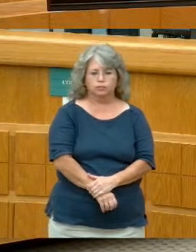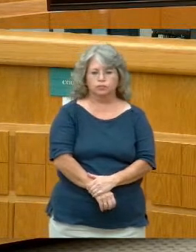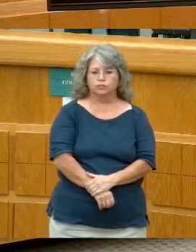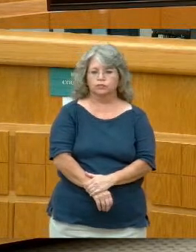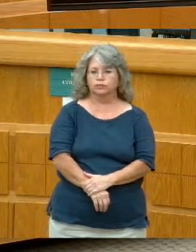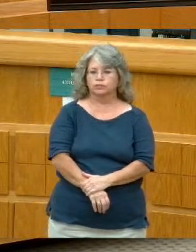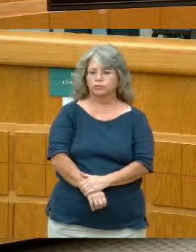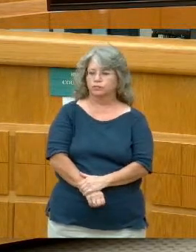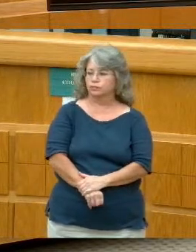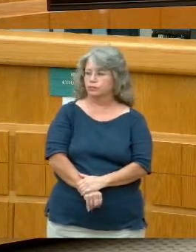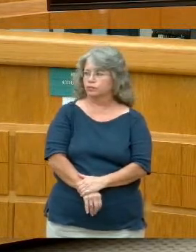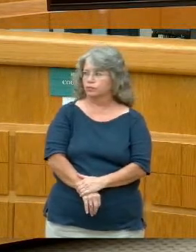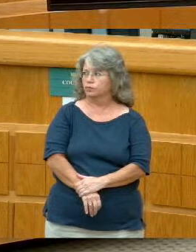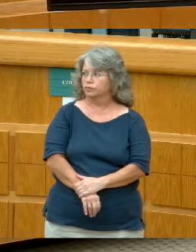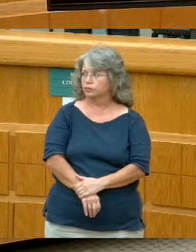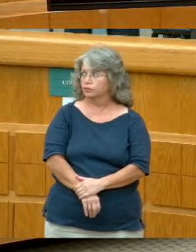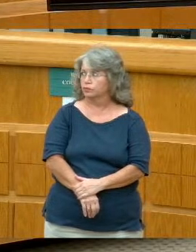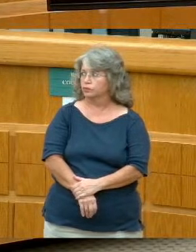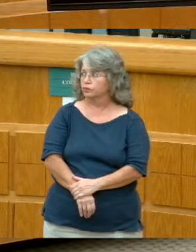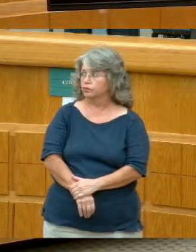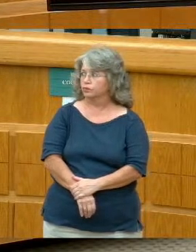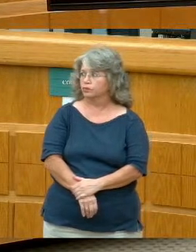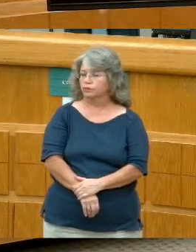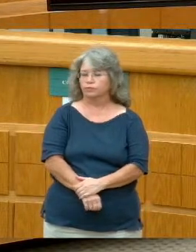su presentación.